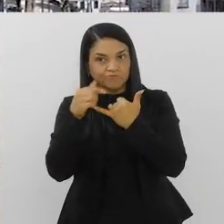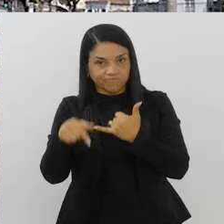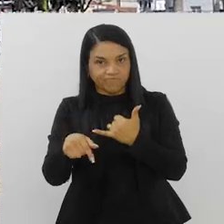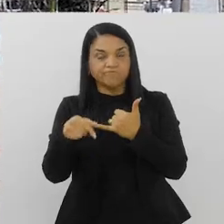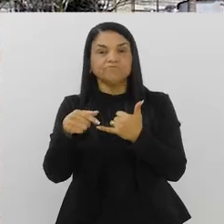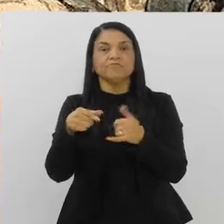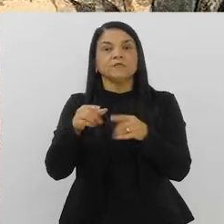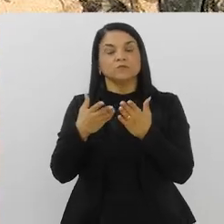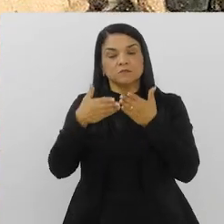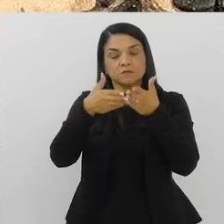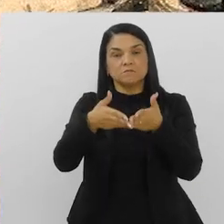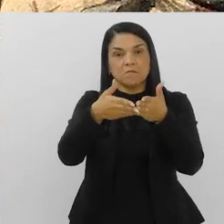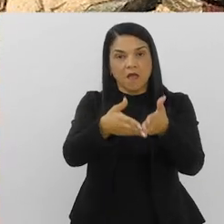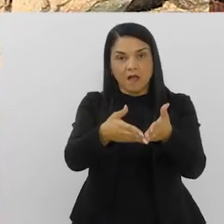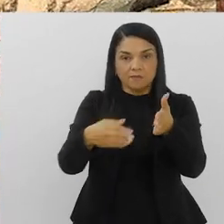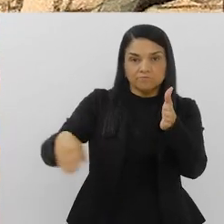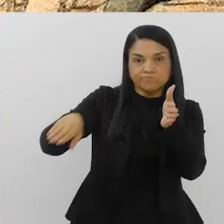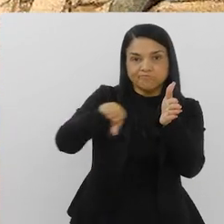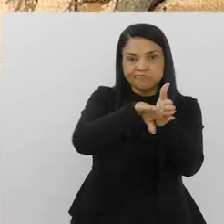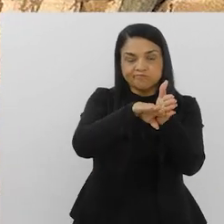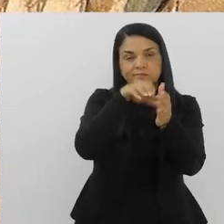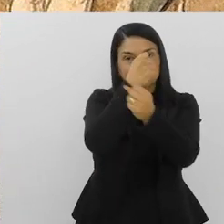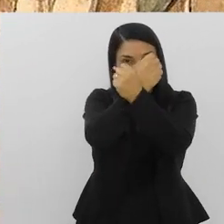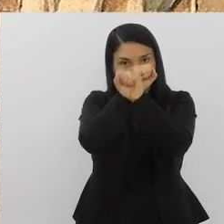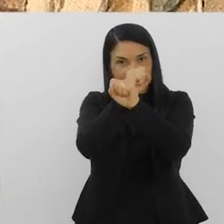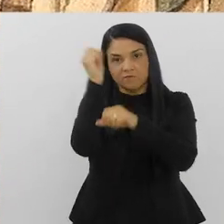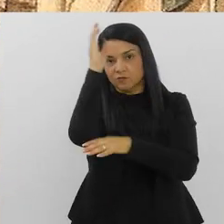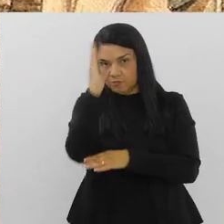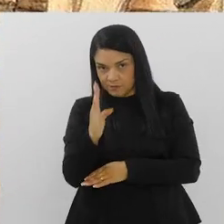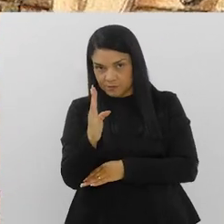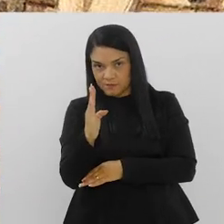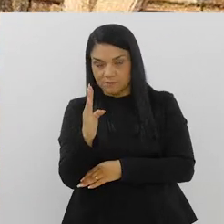of the africans enslaved prisoners in Brazil.